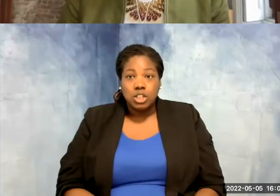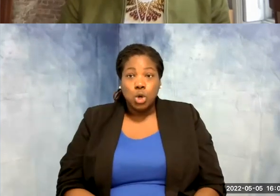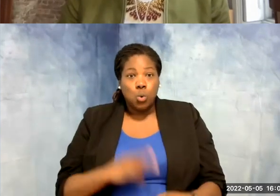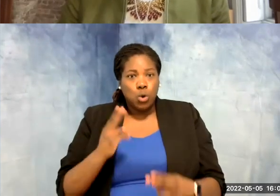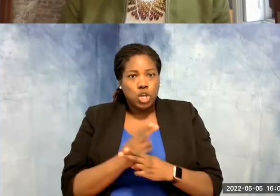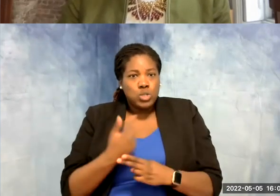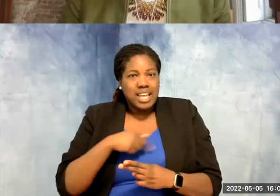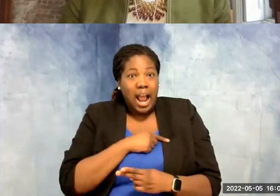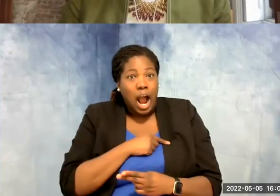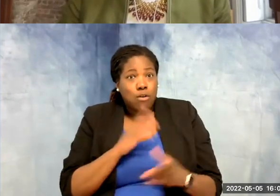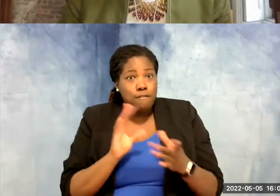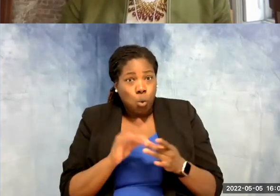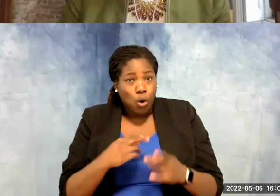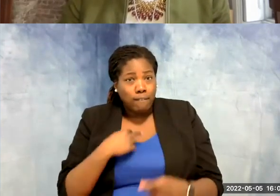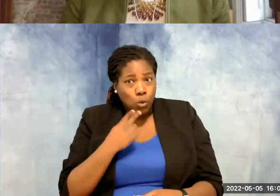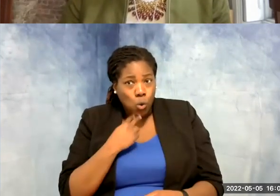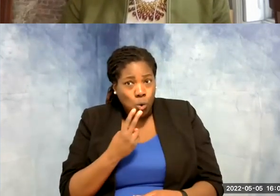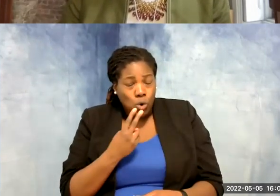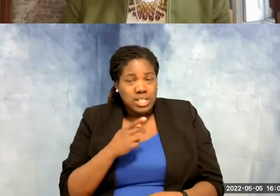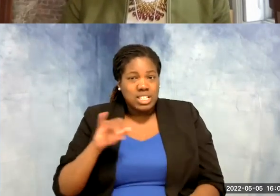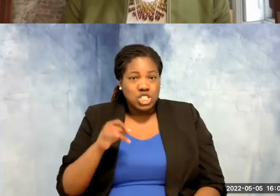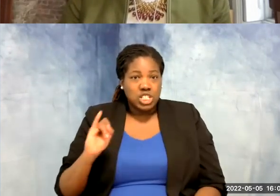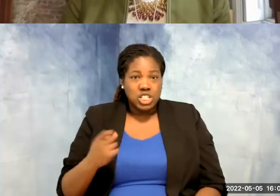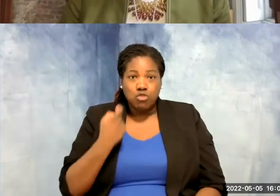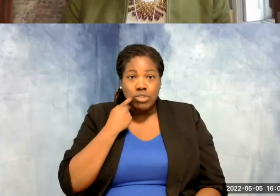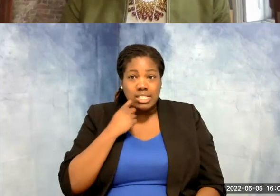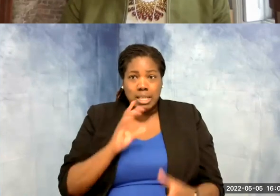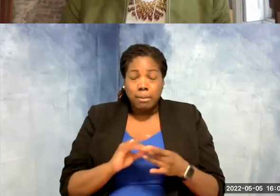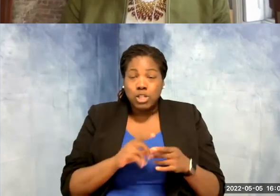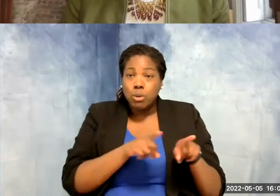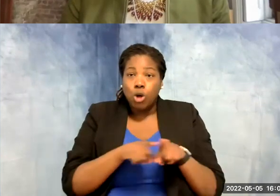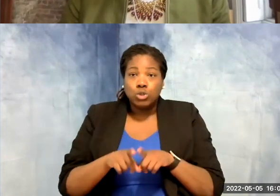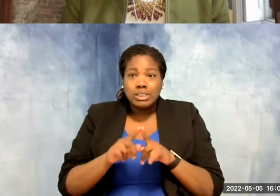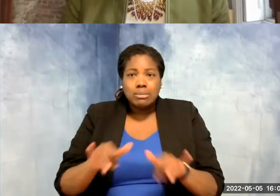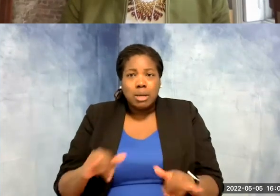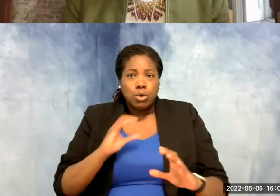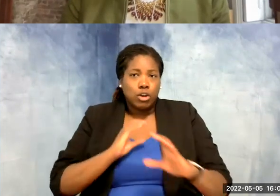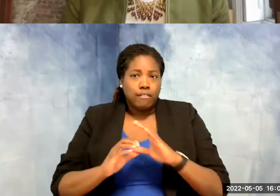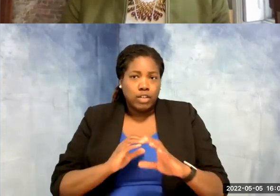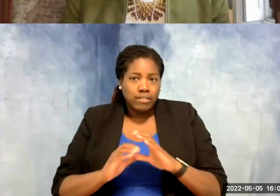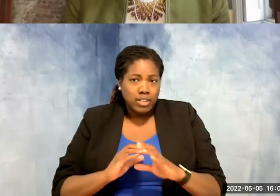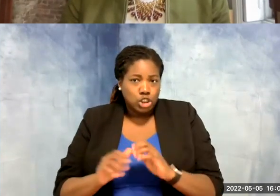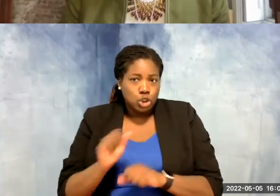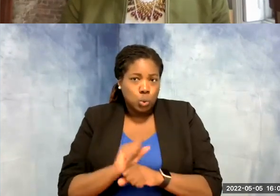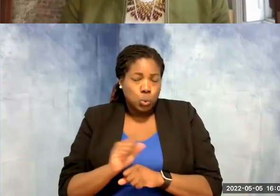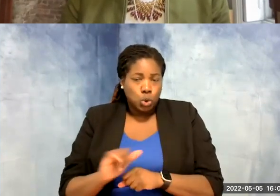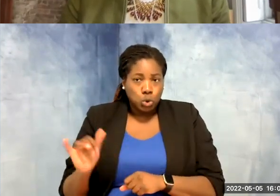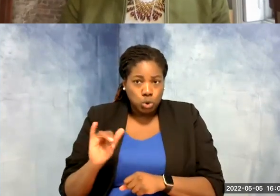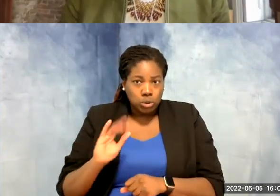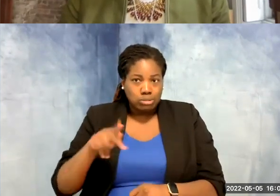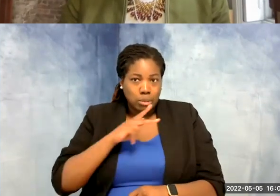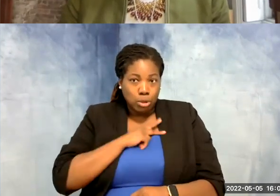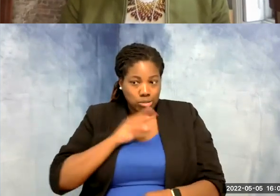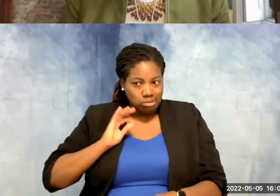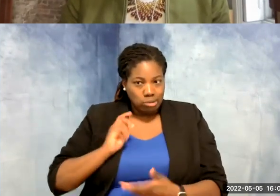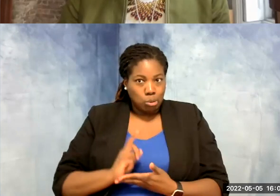our voice in ways like JJ mentioned, but we're also doing a lot of communications work and you know, personal privilege